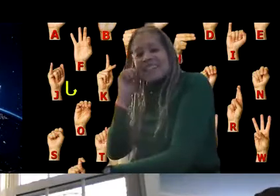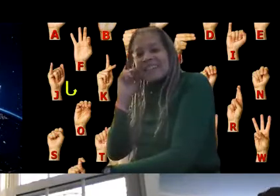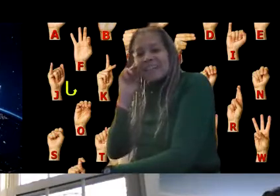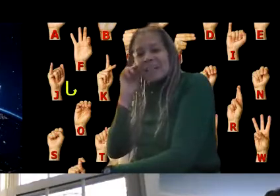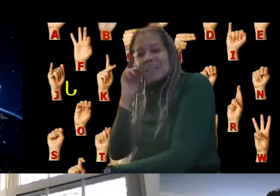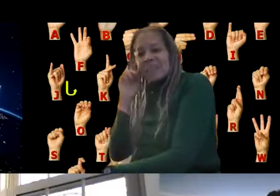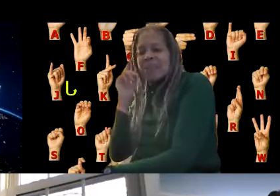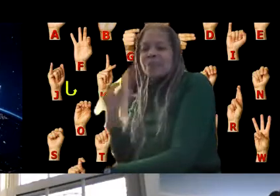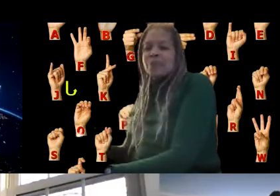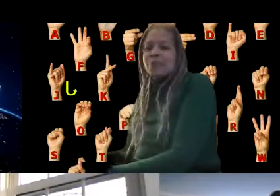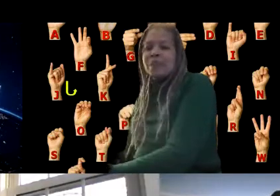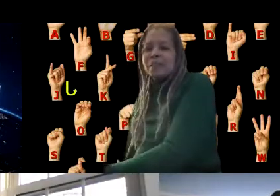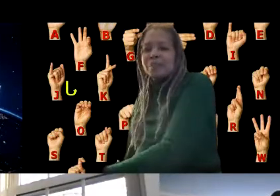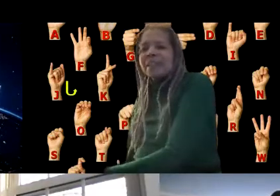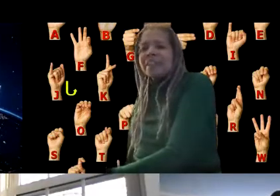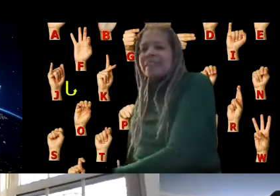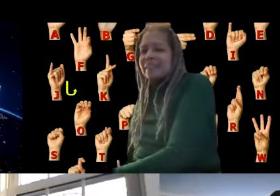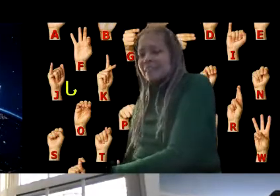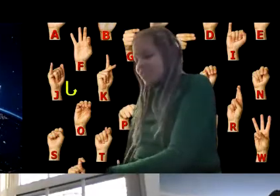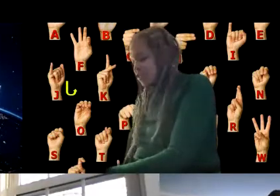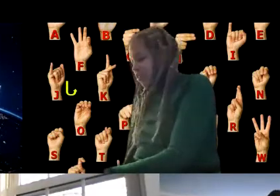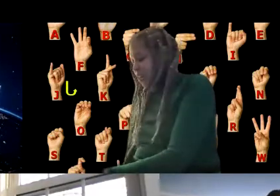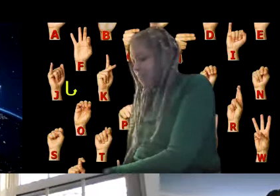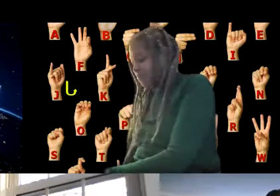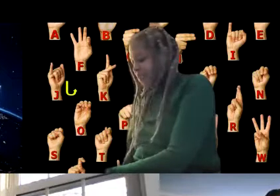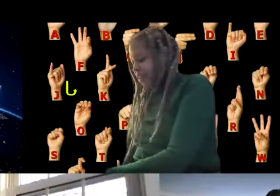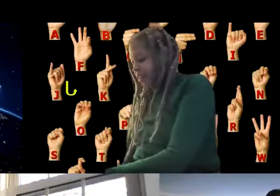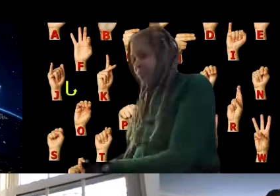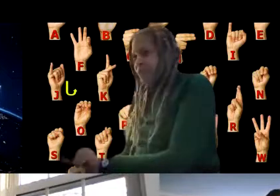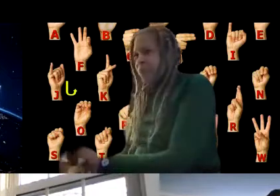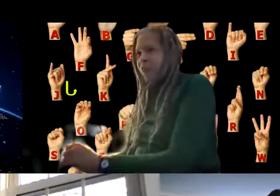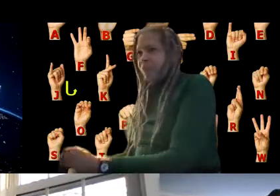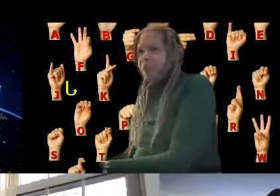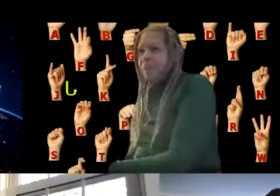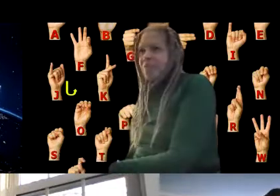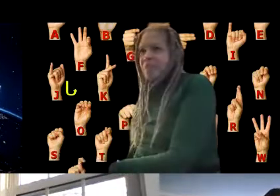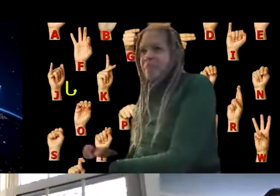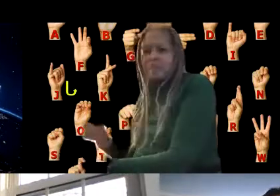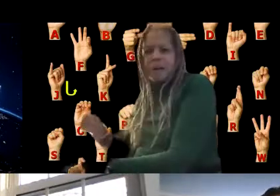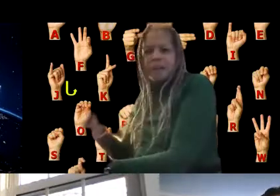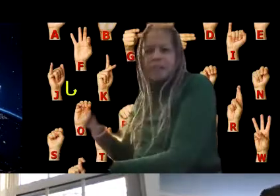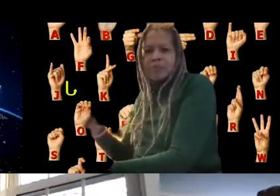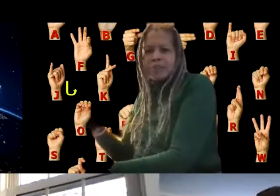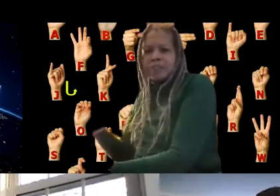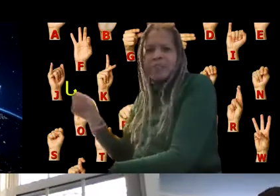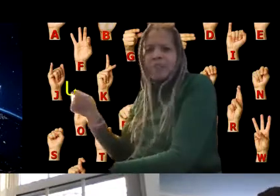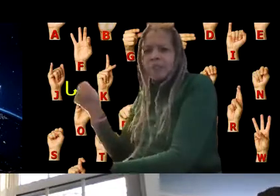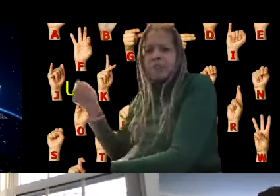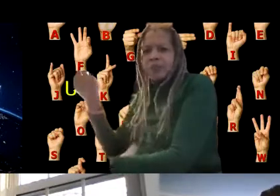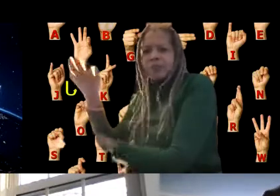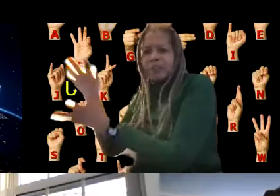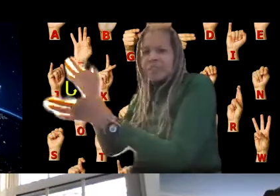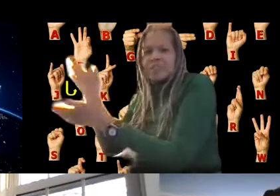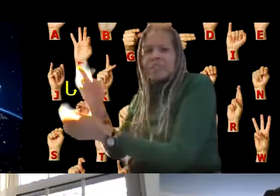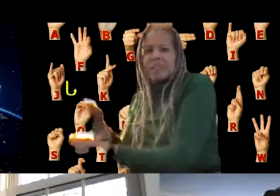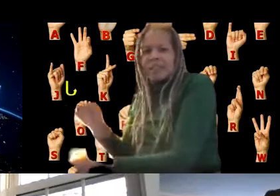interesting little play that they did. And so, you all probably have seen this, the Myers-Briggs thing, where you go